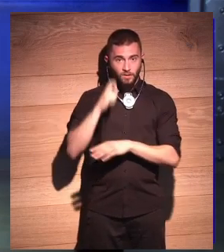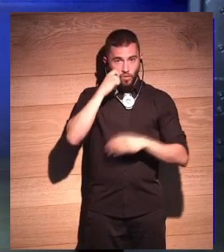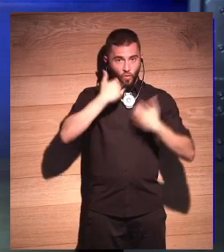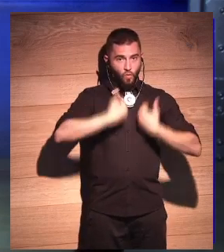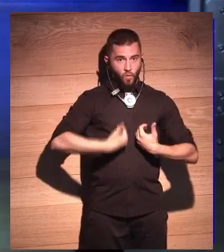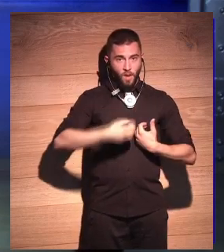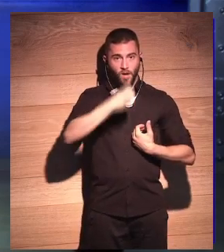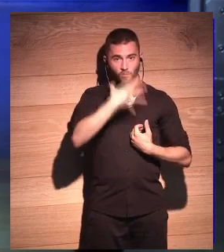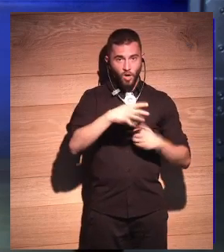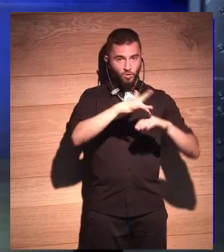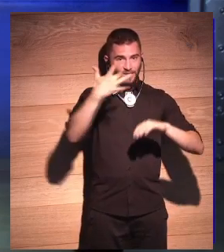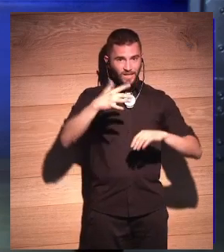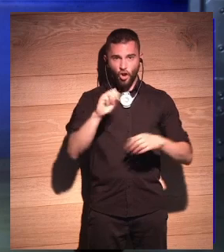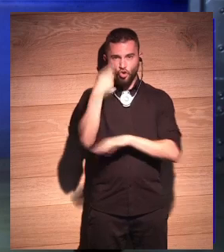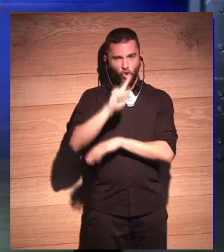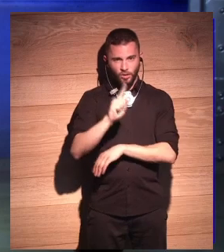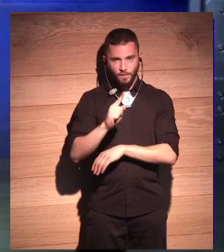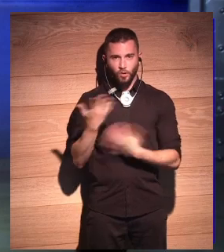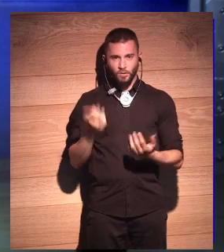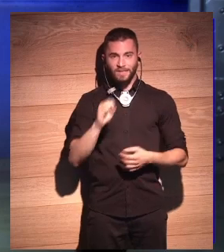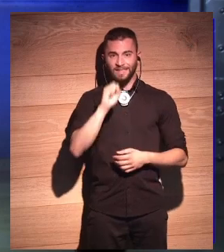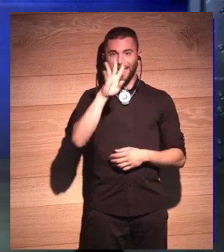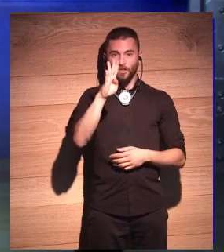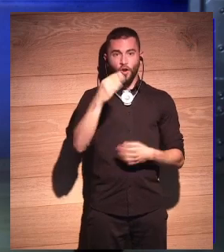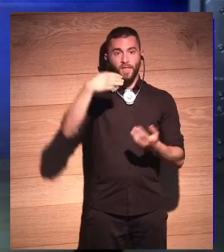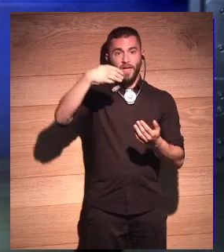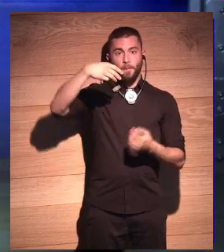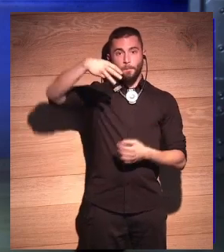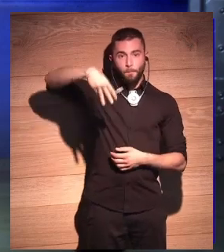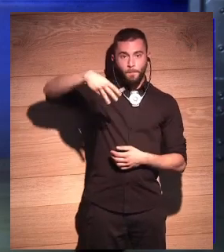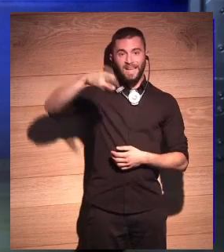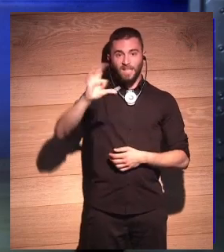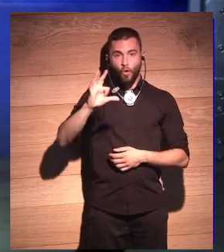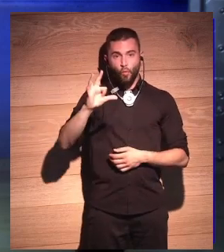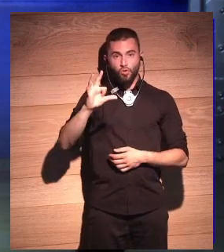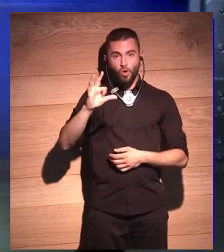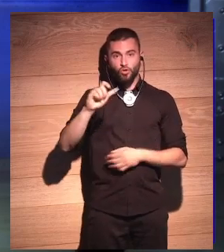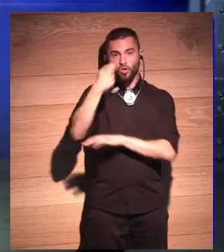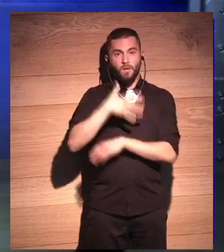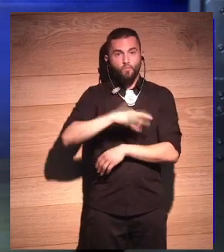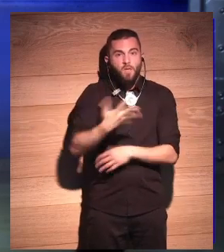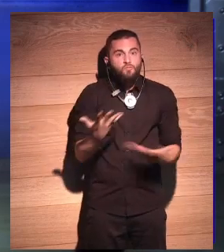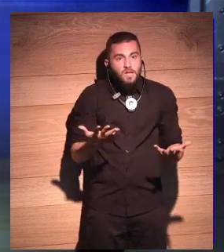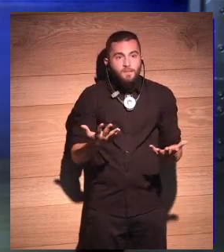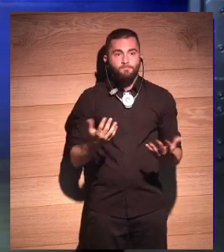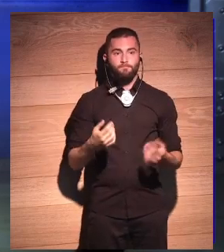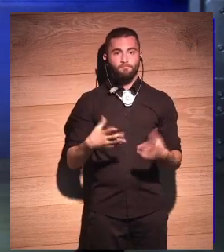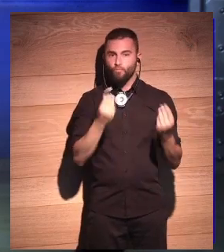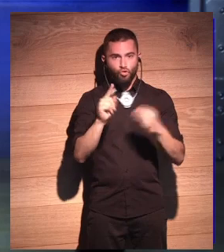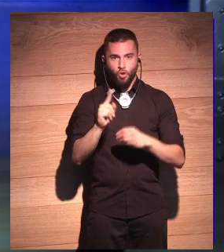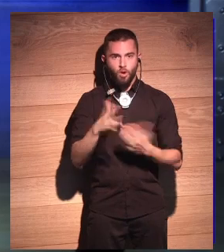got in 14 milliseconds? Not much. The solution is to cheat. Alright,